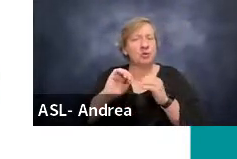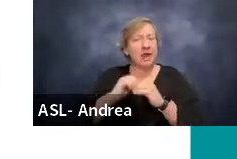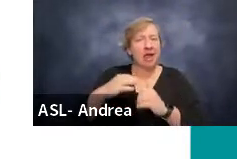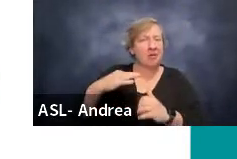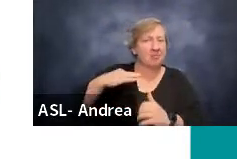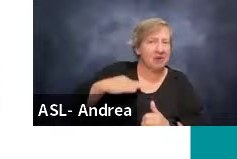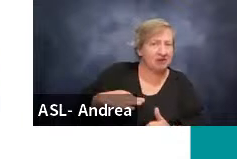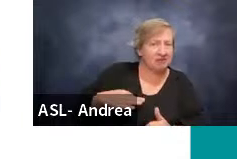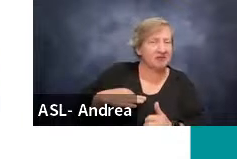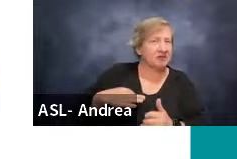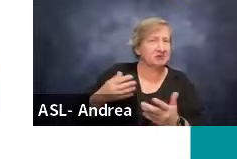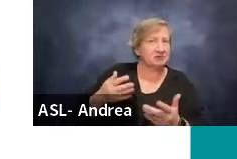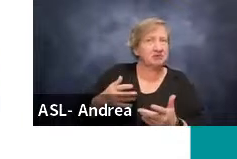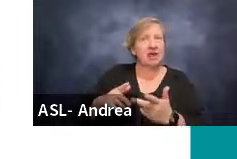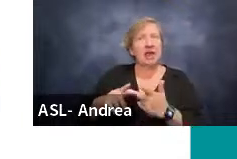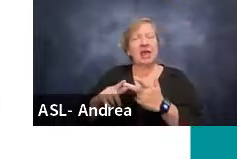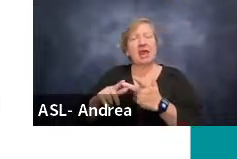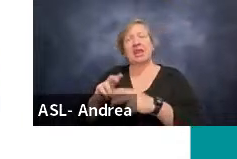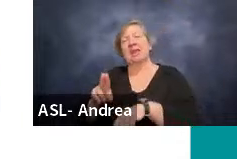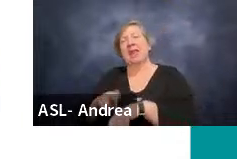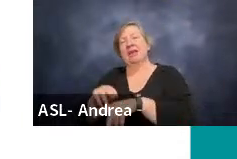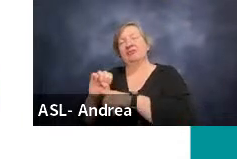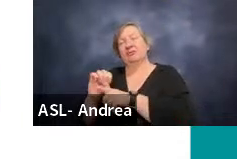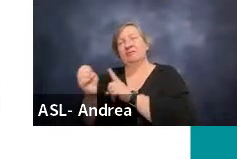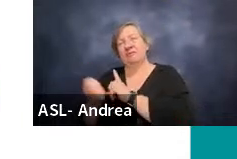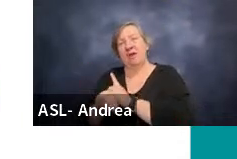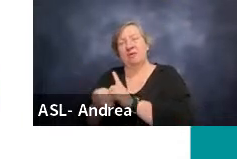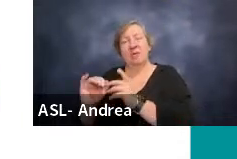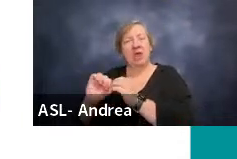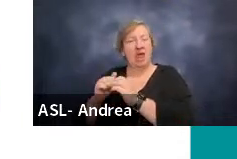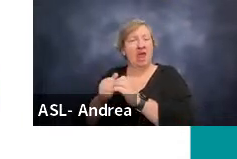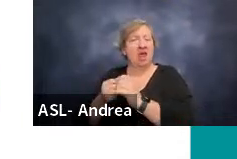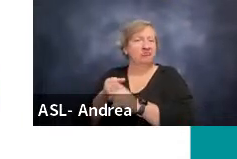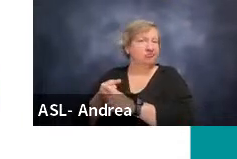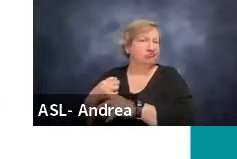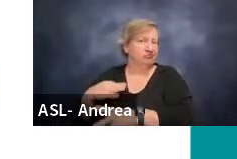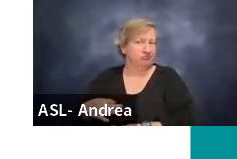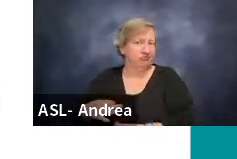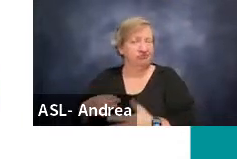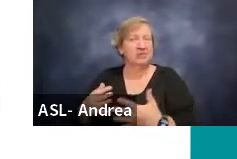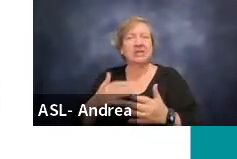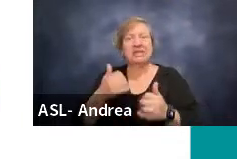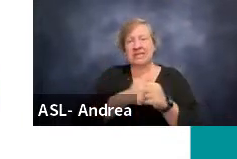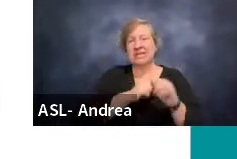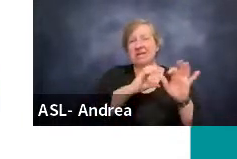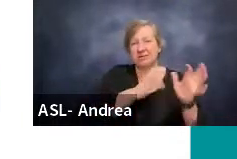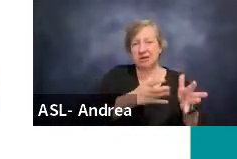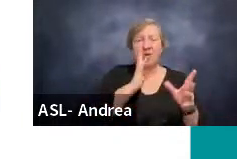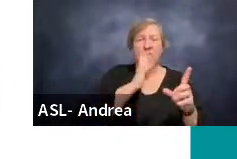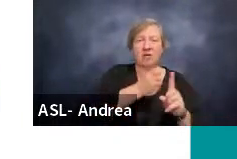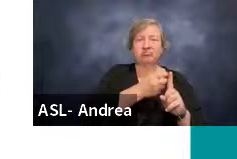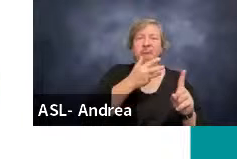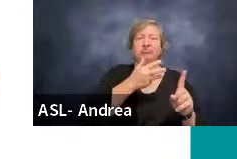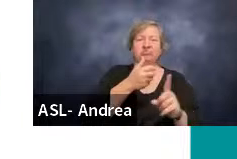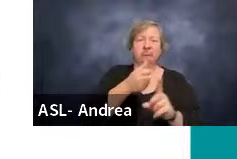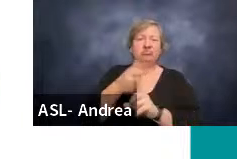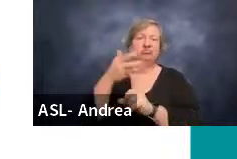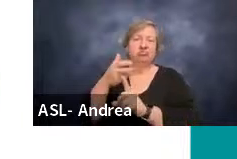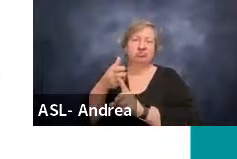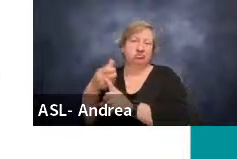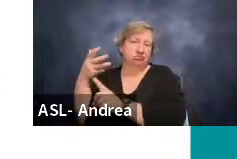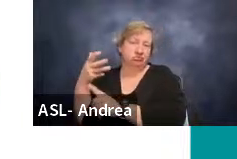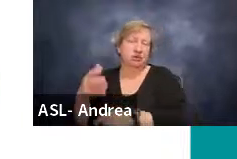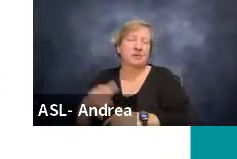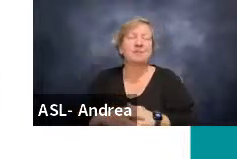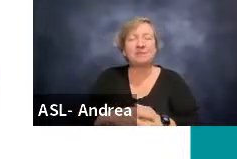those to the natural environment. And I'll kind of take each of these categories one at a time. And